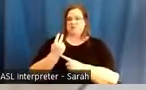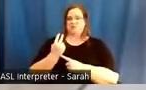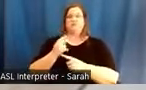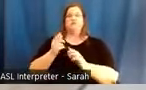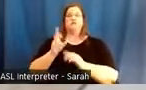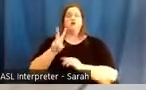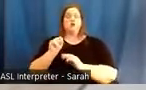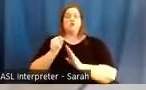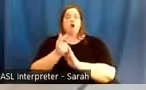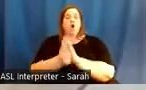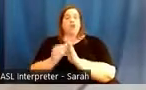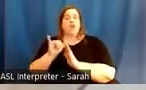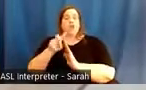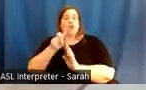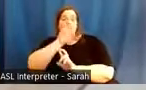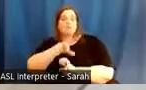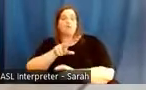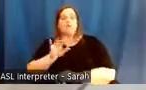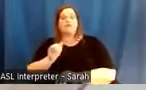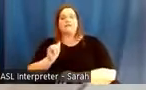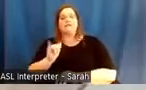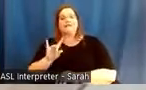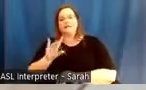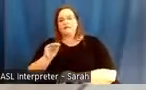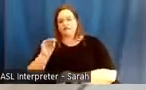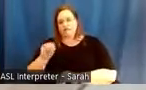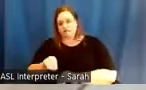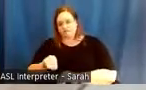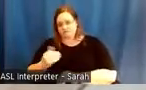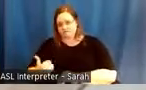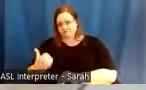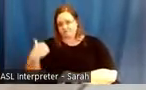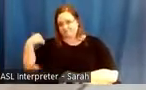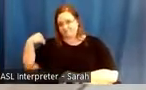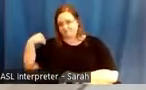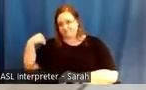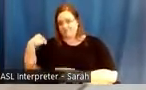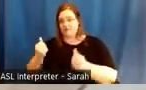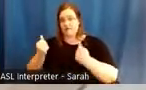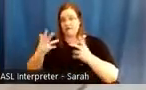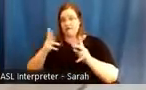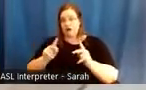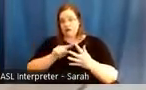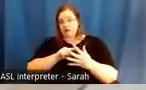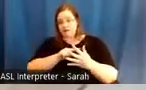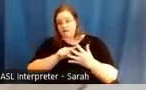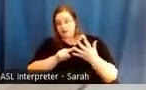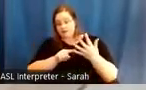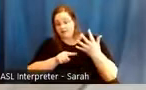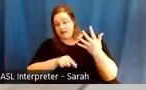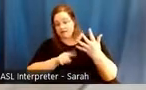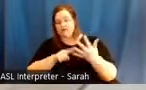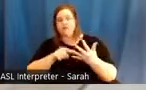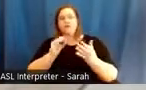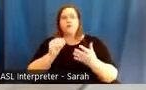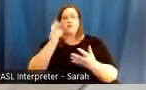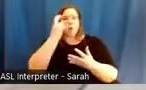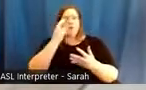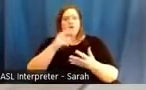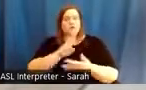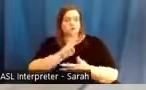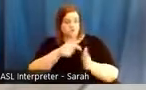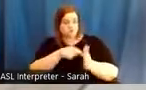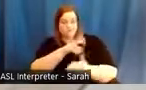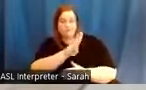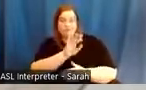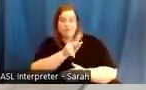report. That number was only 18%. And a lot of the people who are in these no-cause cases, like Brooke, who spoke